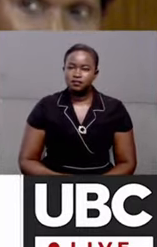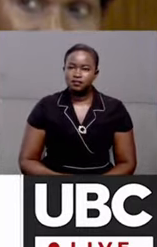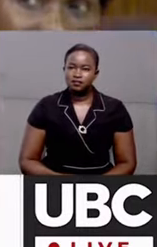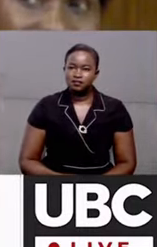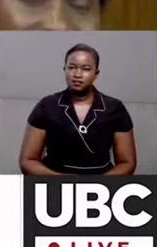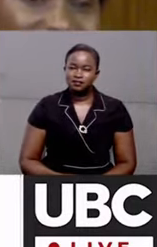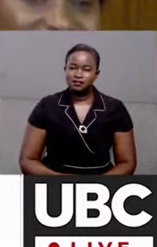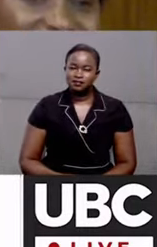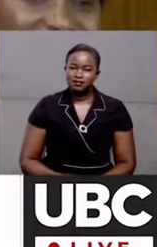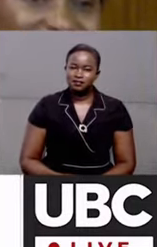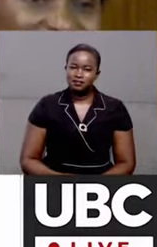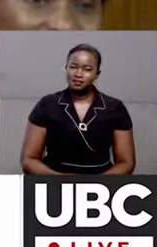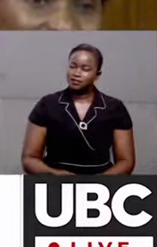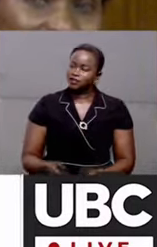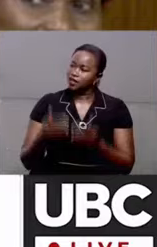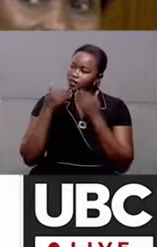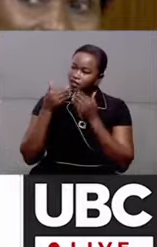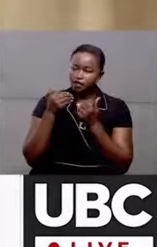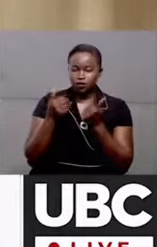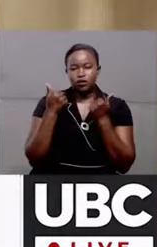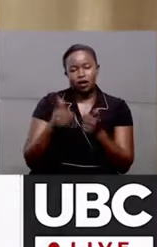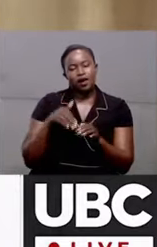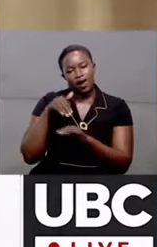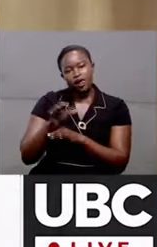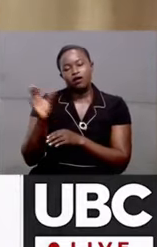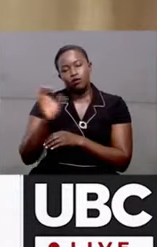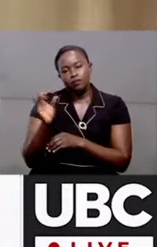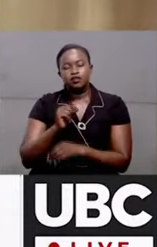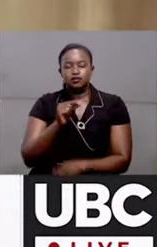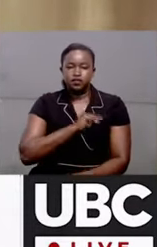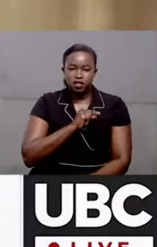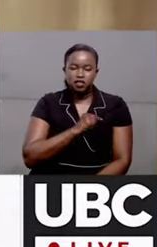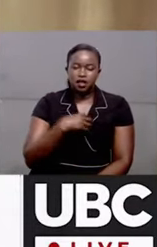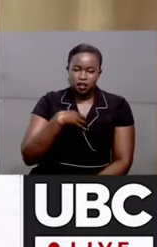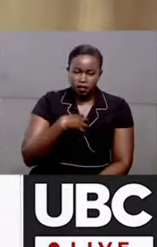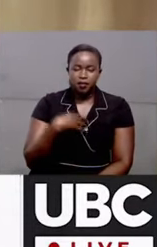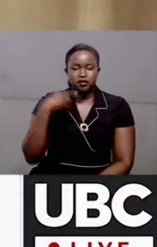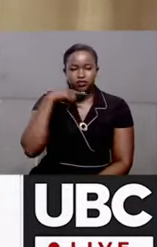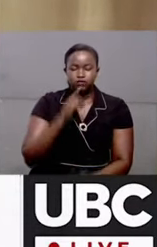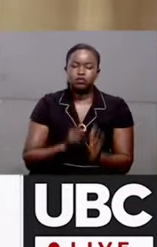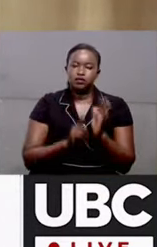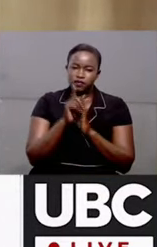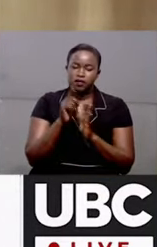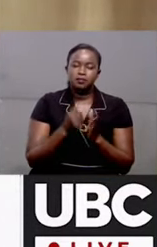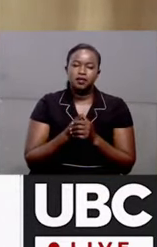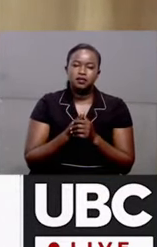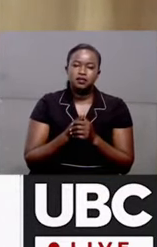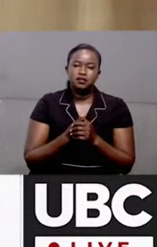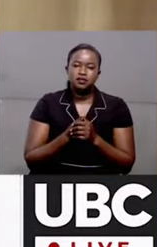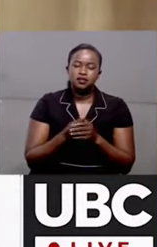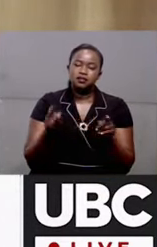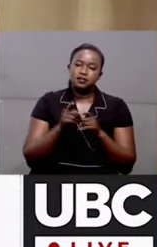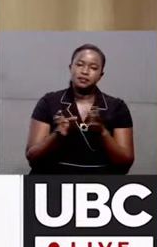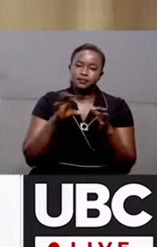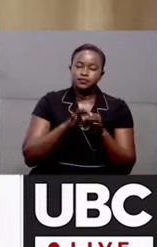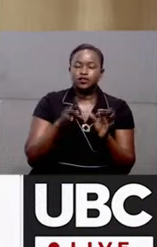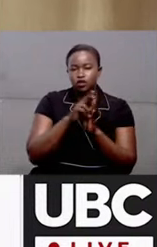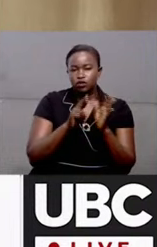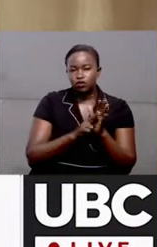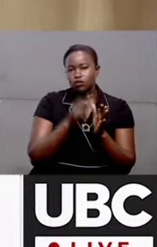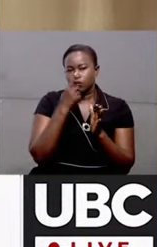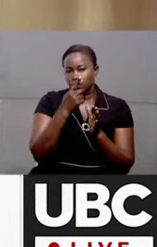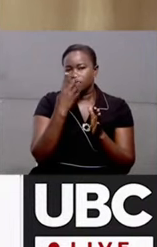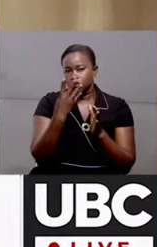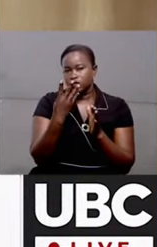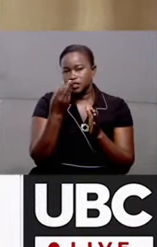you. Thank you. Referred to the Committee of Gender, Labour and Social Development. And let's pass on to Rule